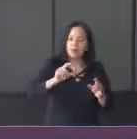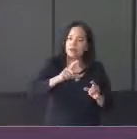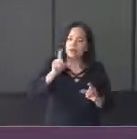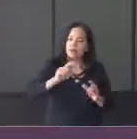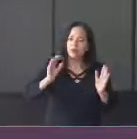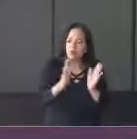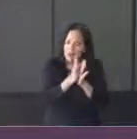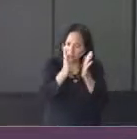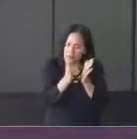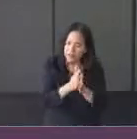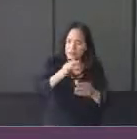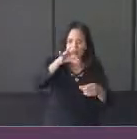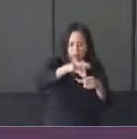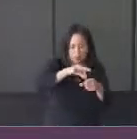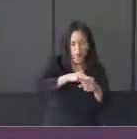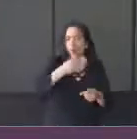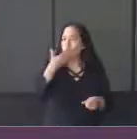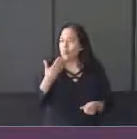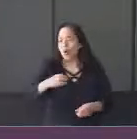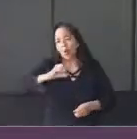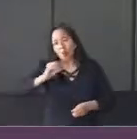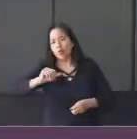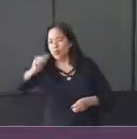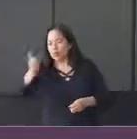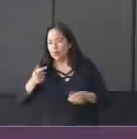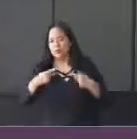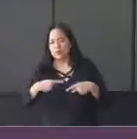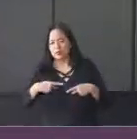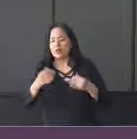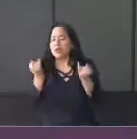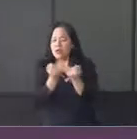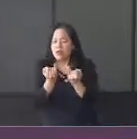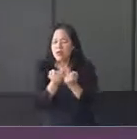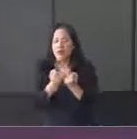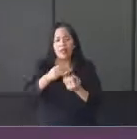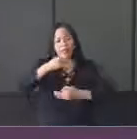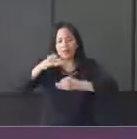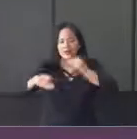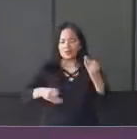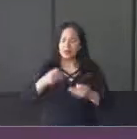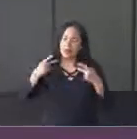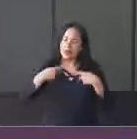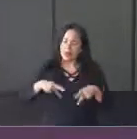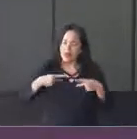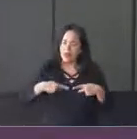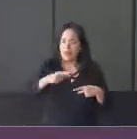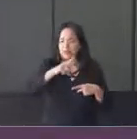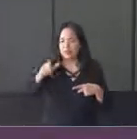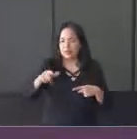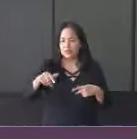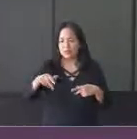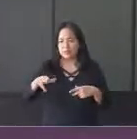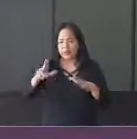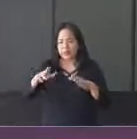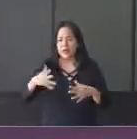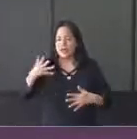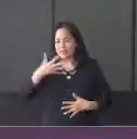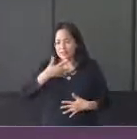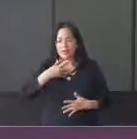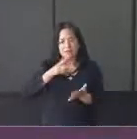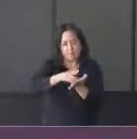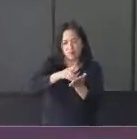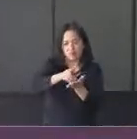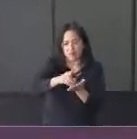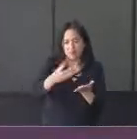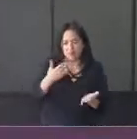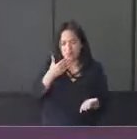elections or decision-making, but also the participation of all people in terms of the